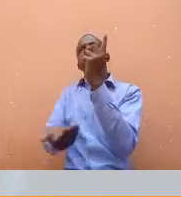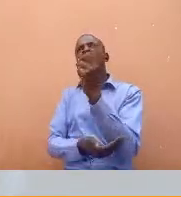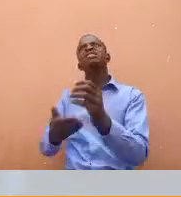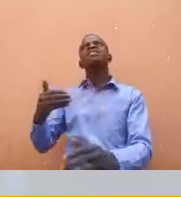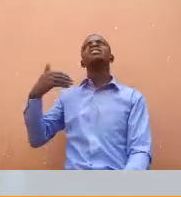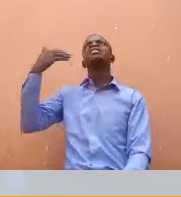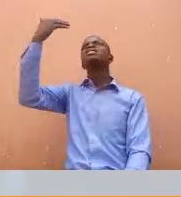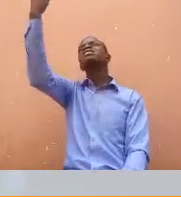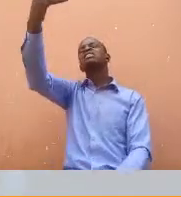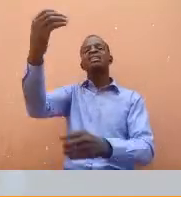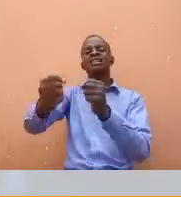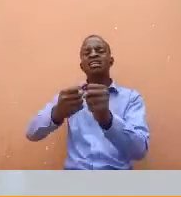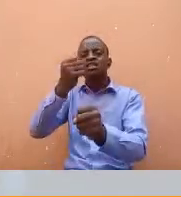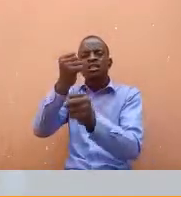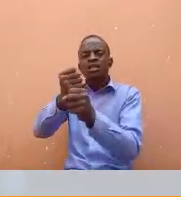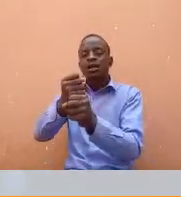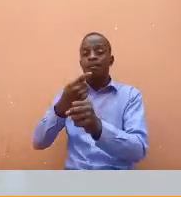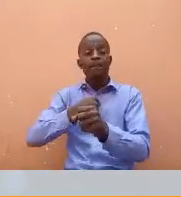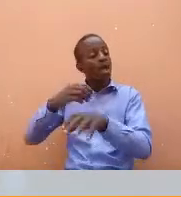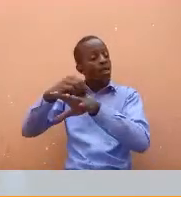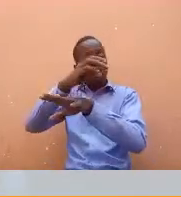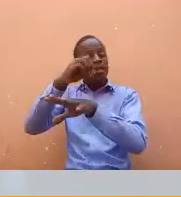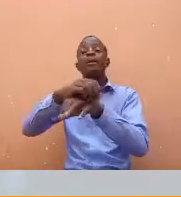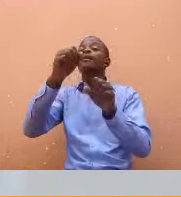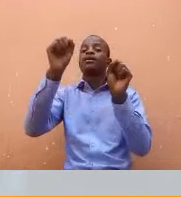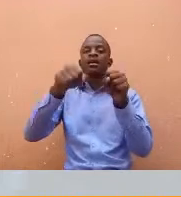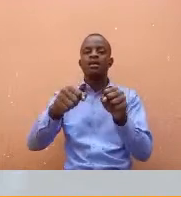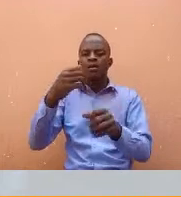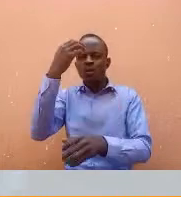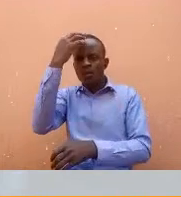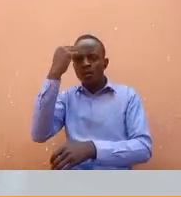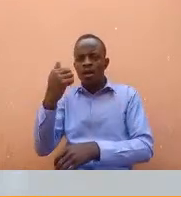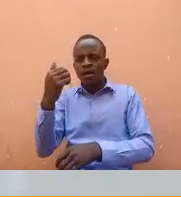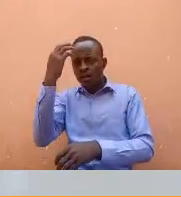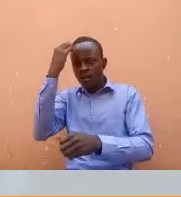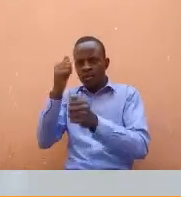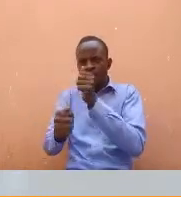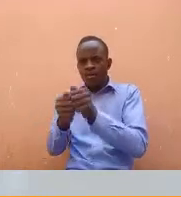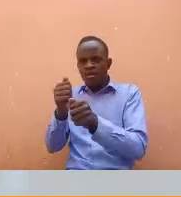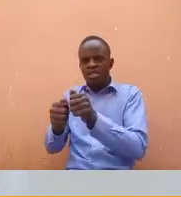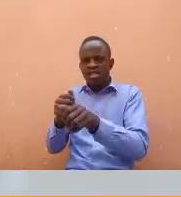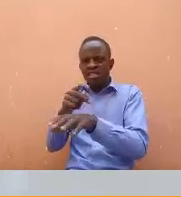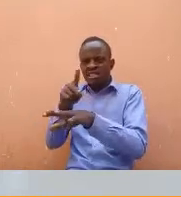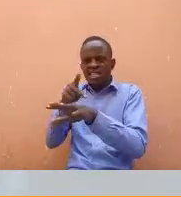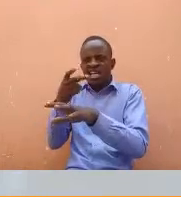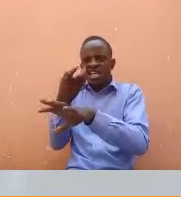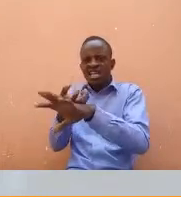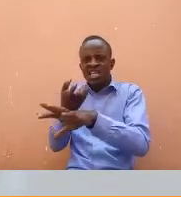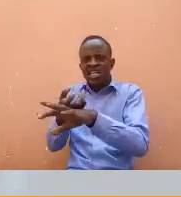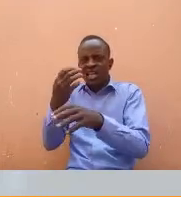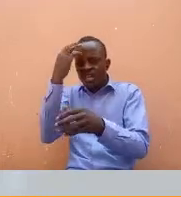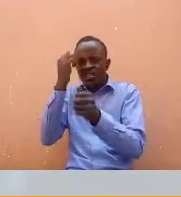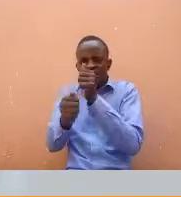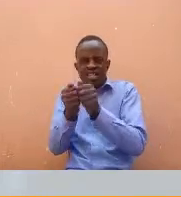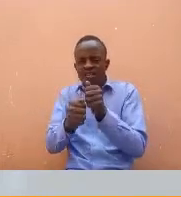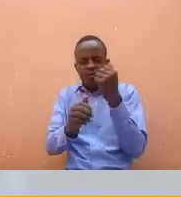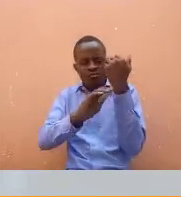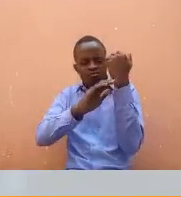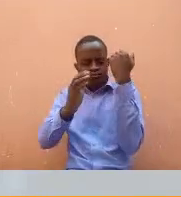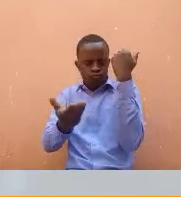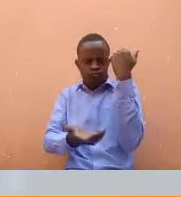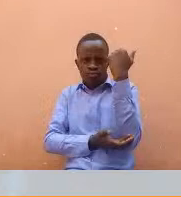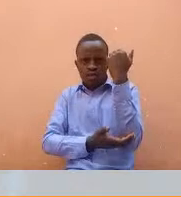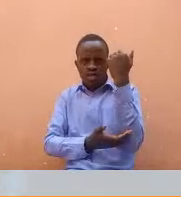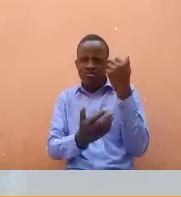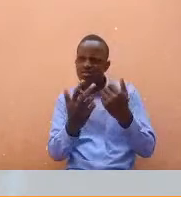get, because there are those that can cause primary infertility. So if you want to get pregnant after a certain period of